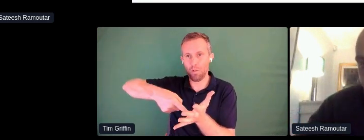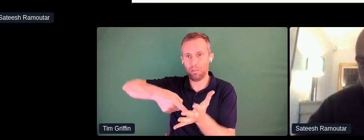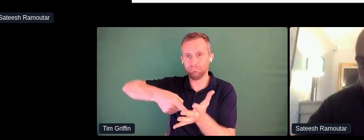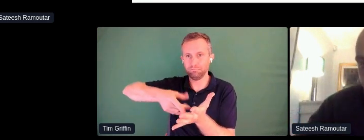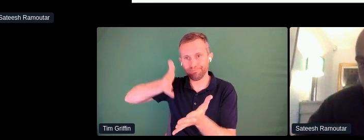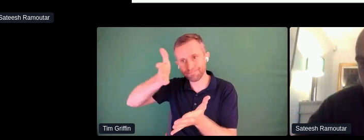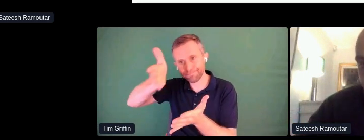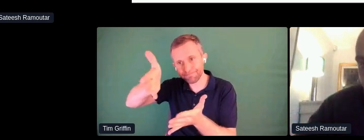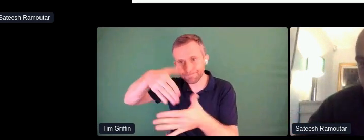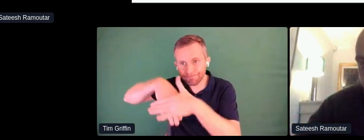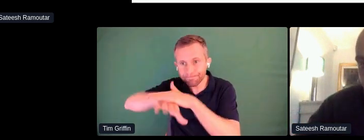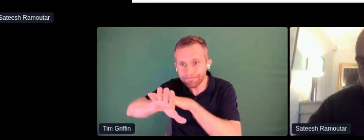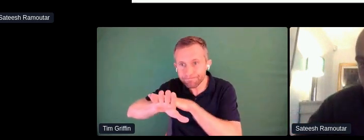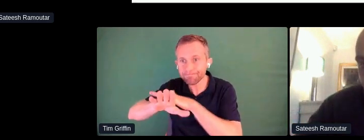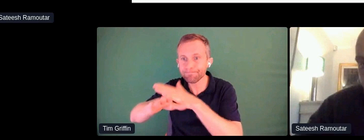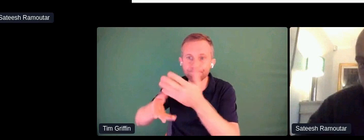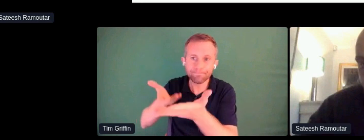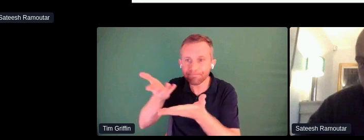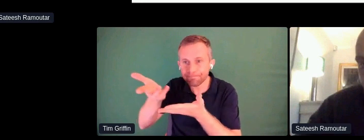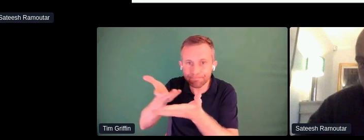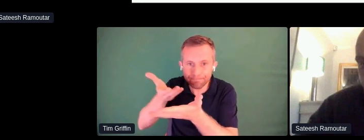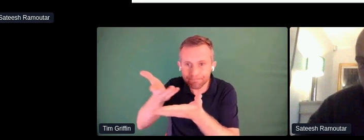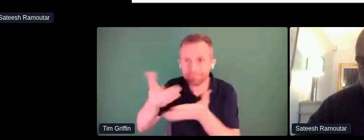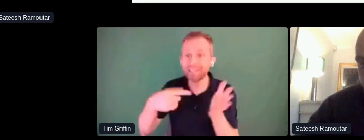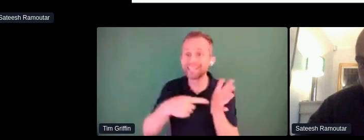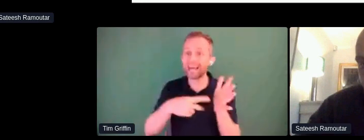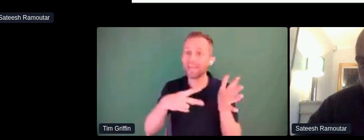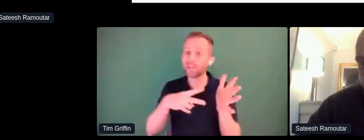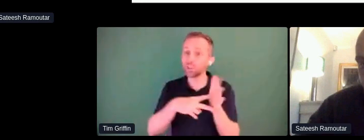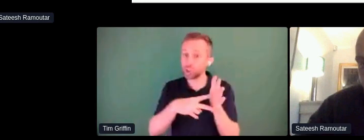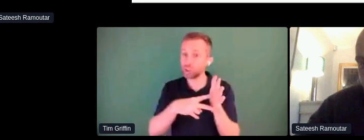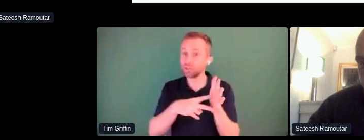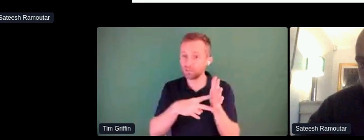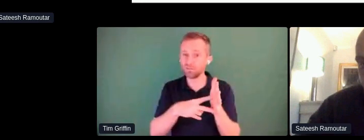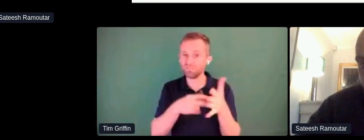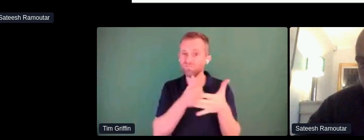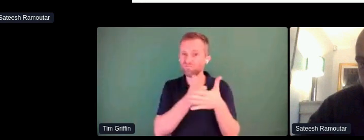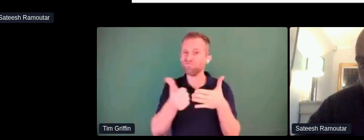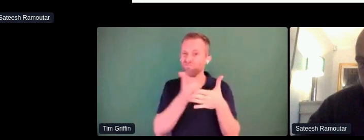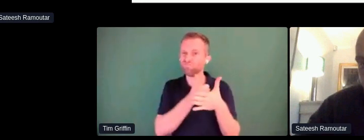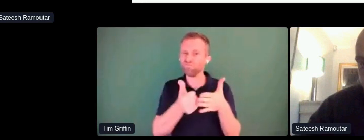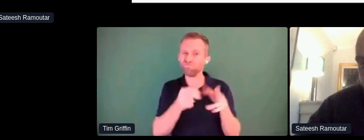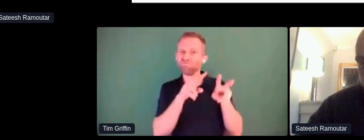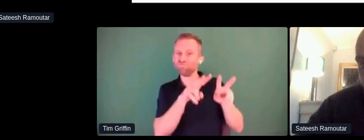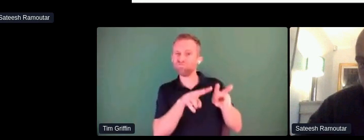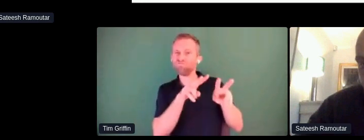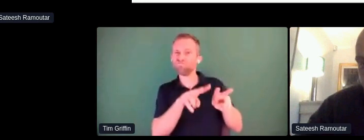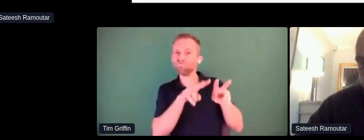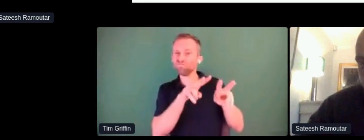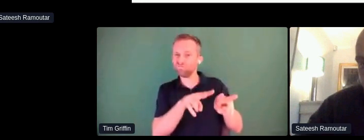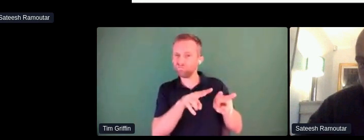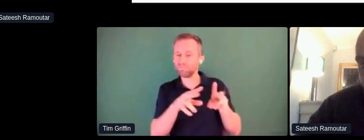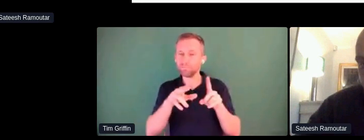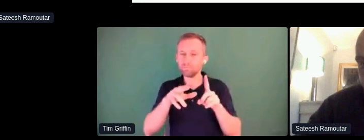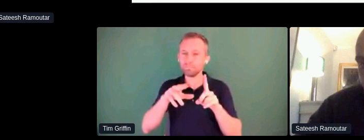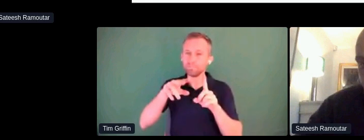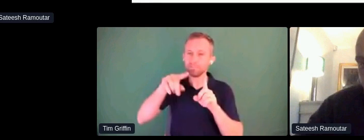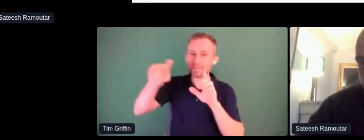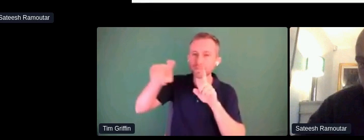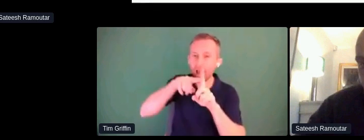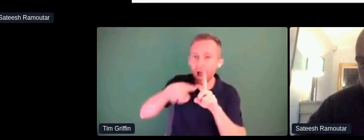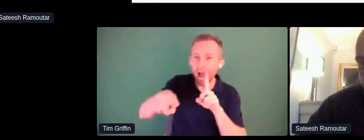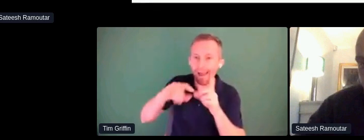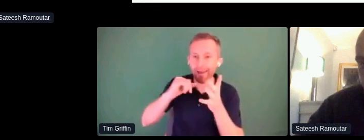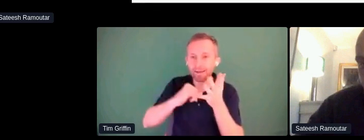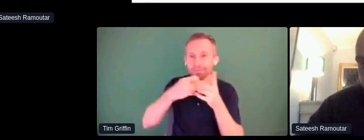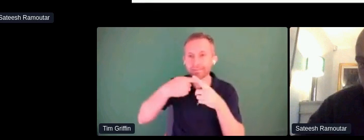His entertainment was mainly delivered by the TV. That was his preferred, and he had Sky, and he